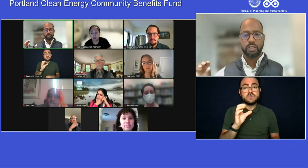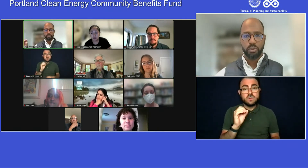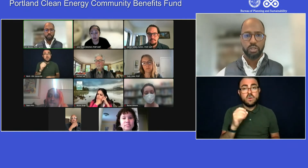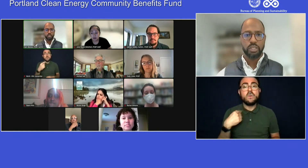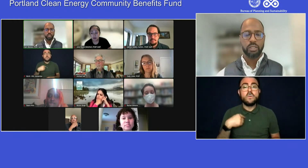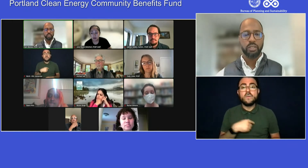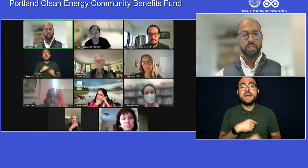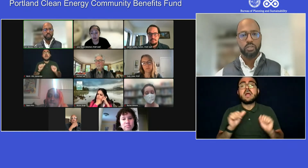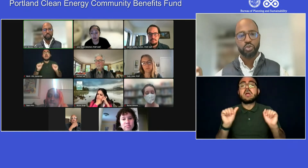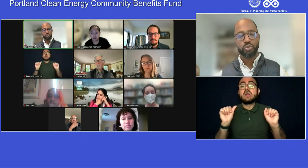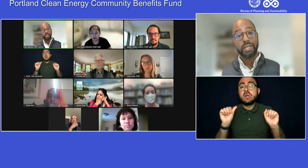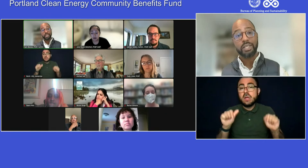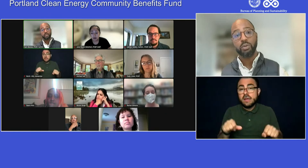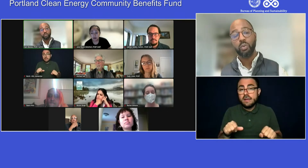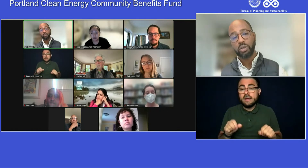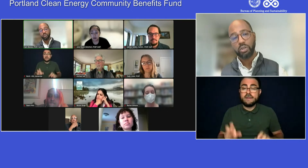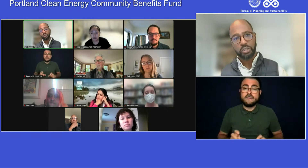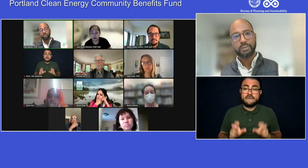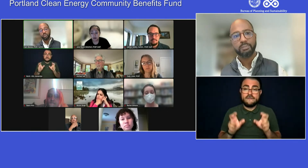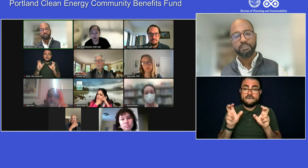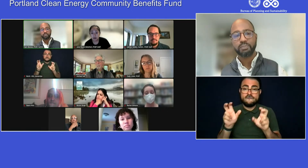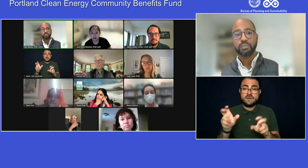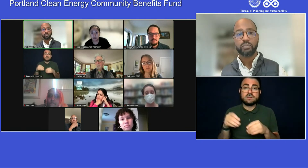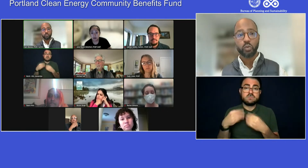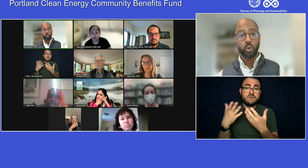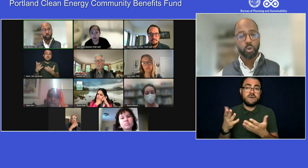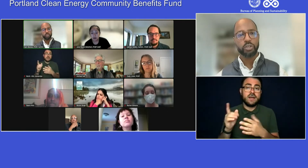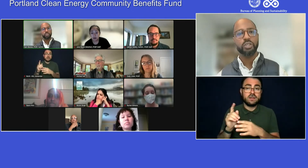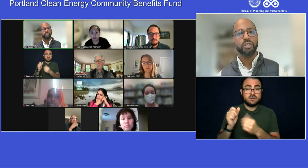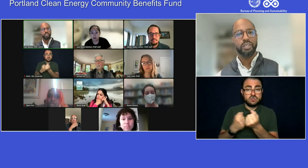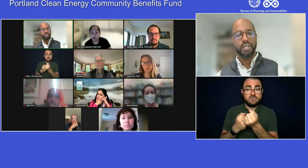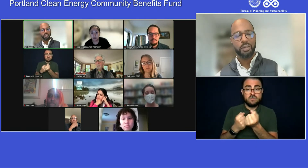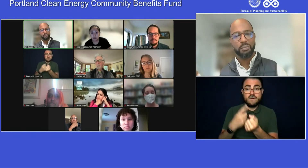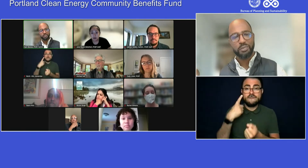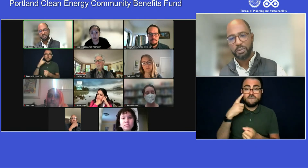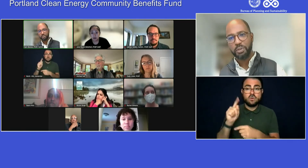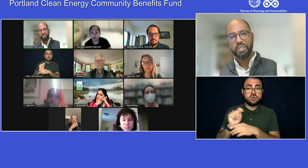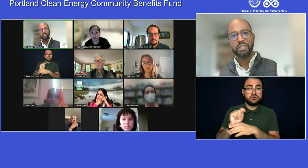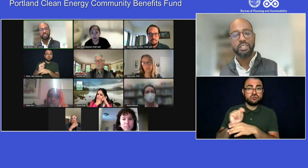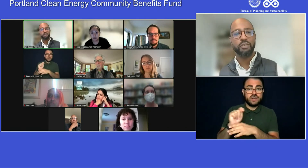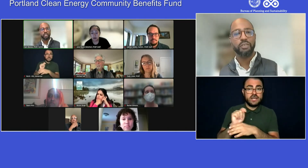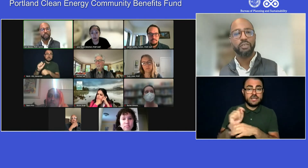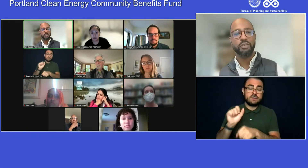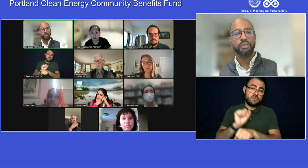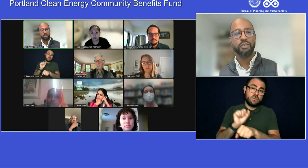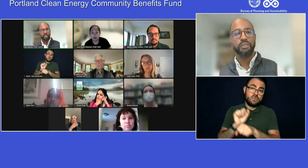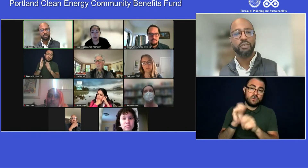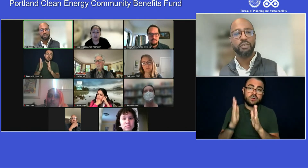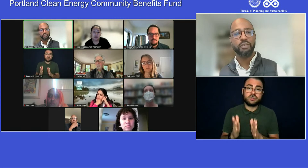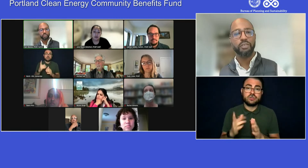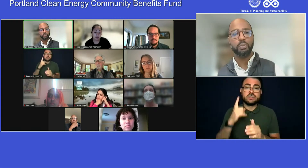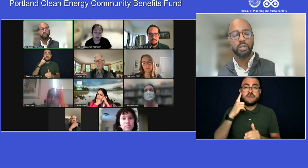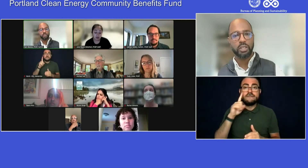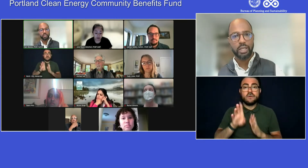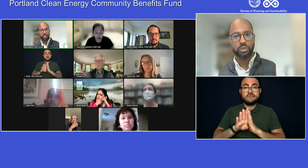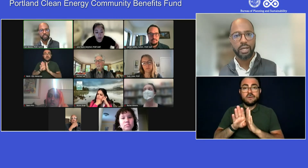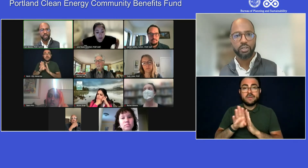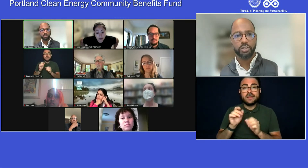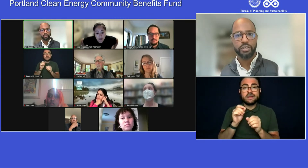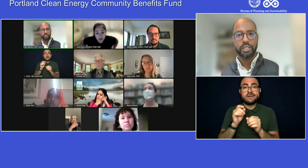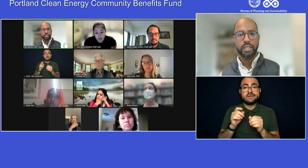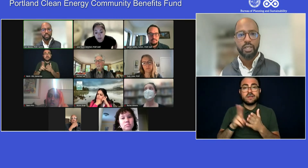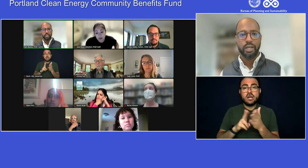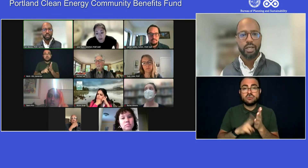in supporting training workers or supporting developing contractors or